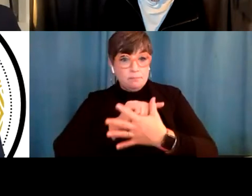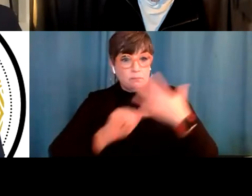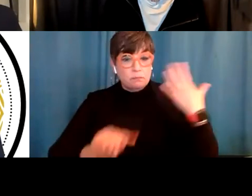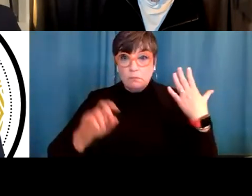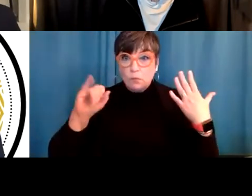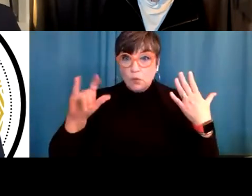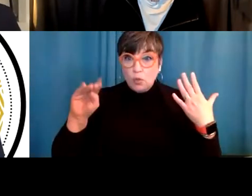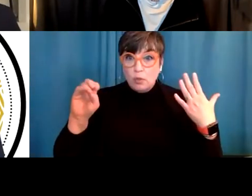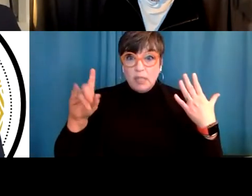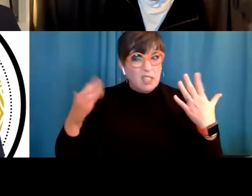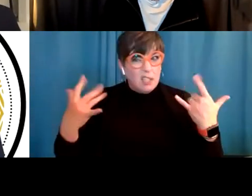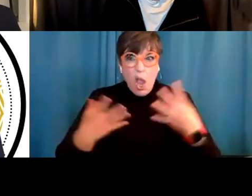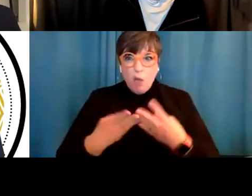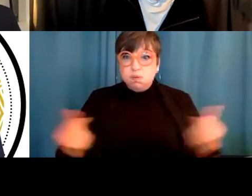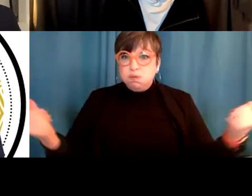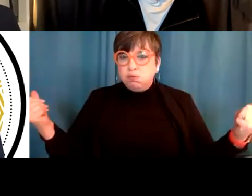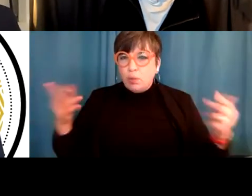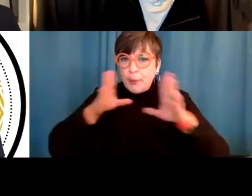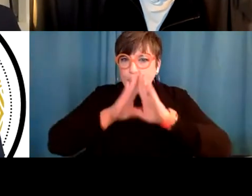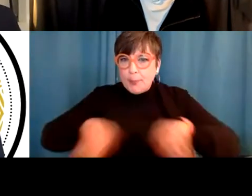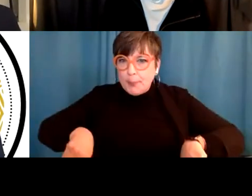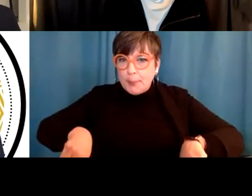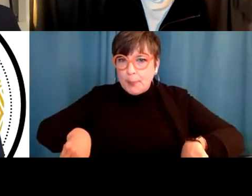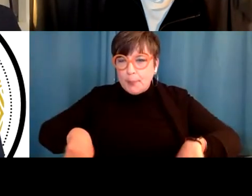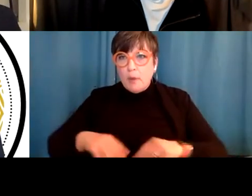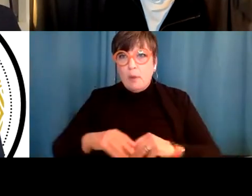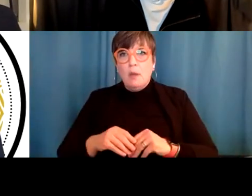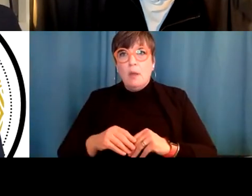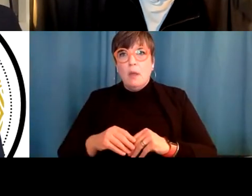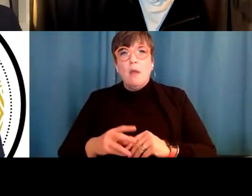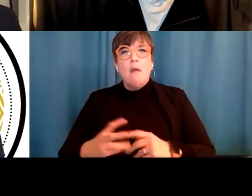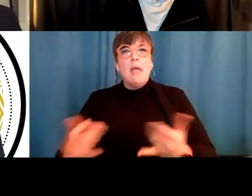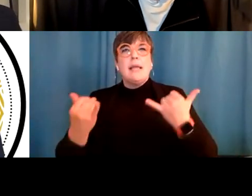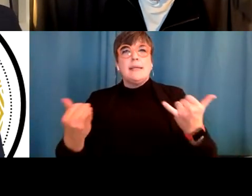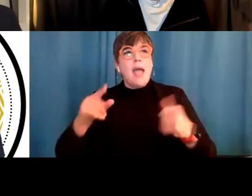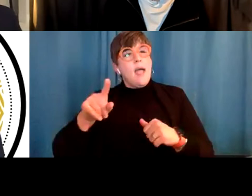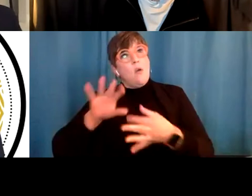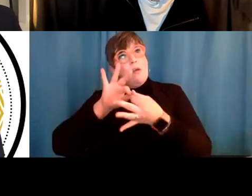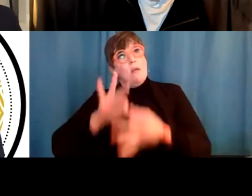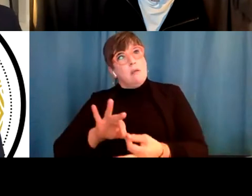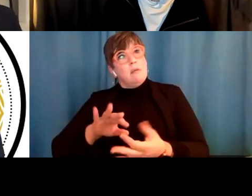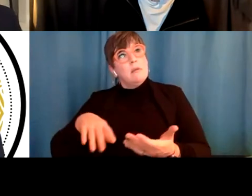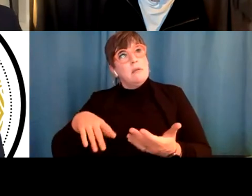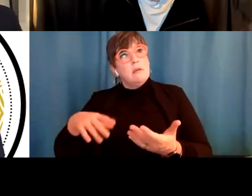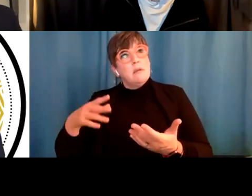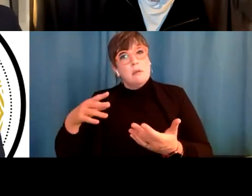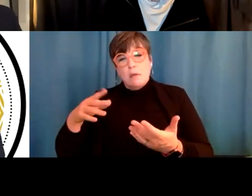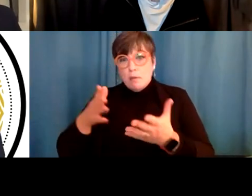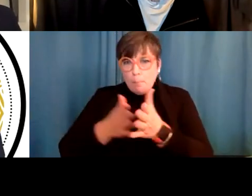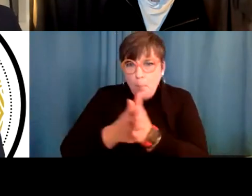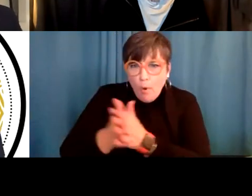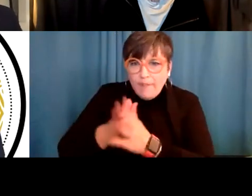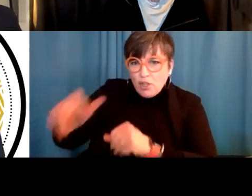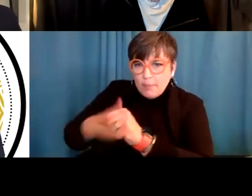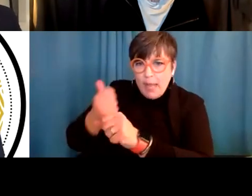very important. Now, on the question of the material motivations, suppressing Black votes, et cetera, there's a